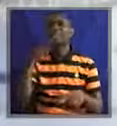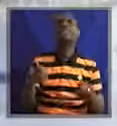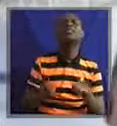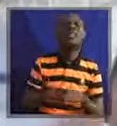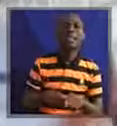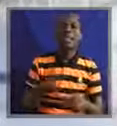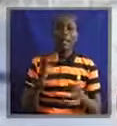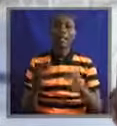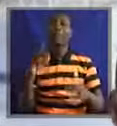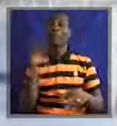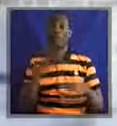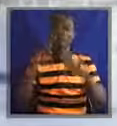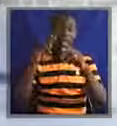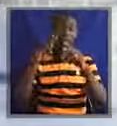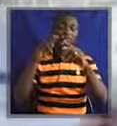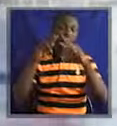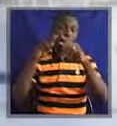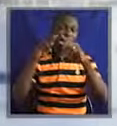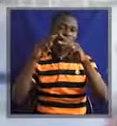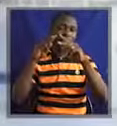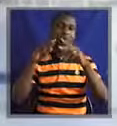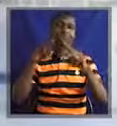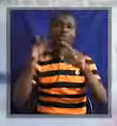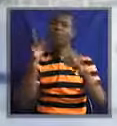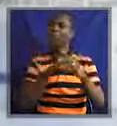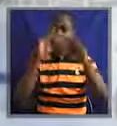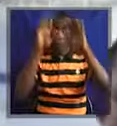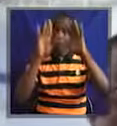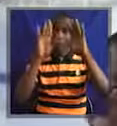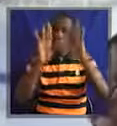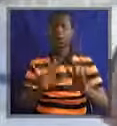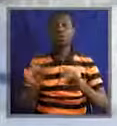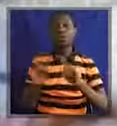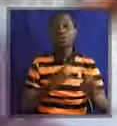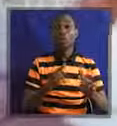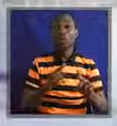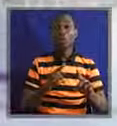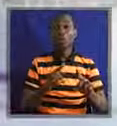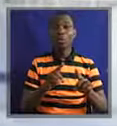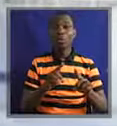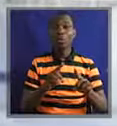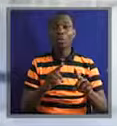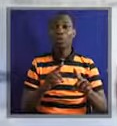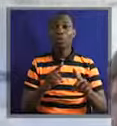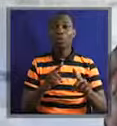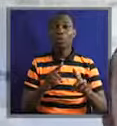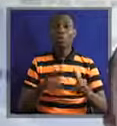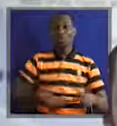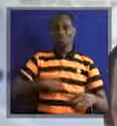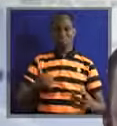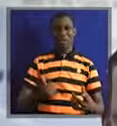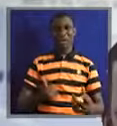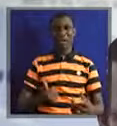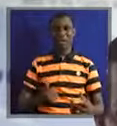fake miracles omo boa fake and it's a source awode ya ade en firi nyame ana omo play tricks bebre so so onipa bebre a omo